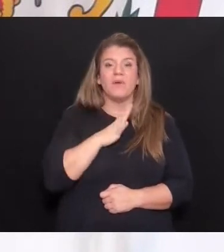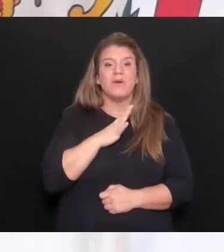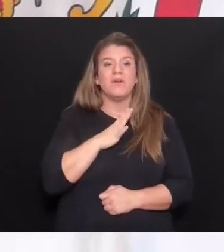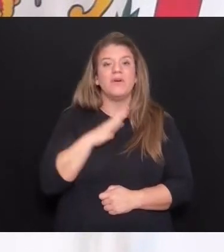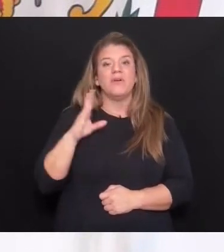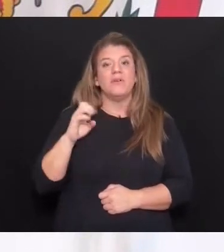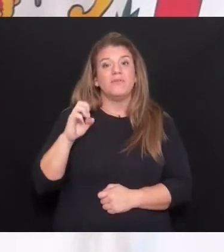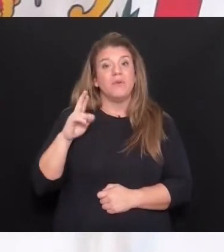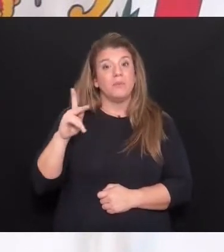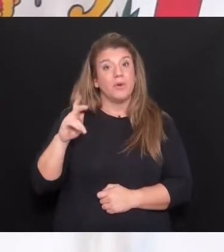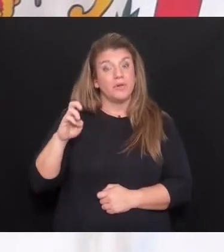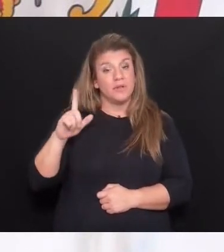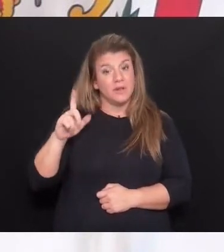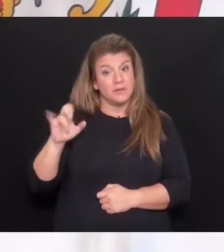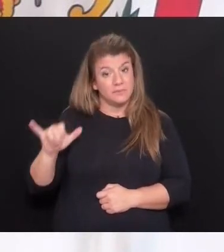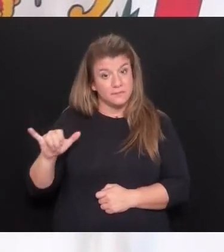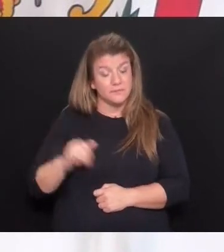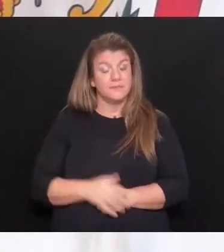from Berkeley County.